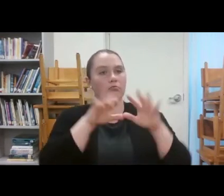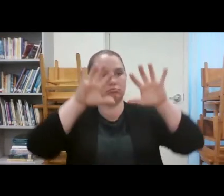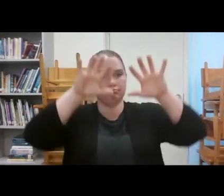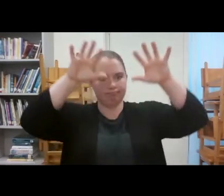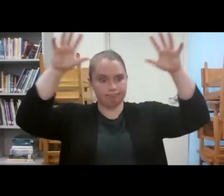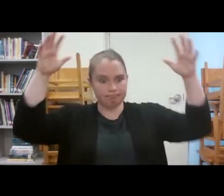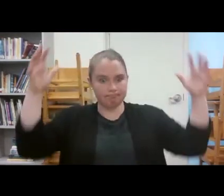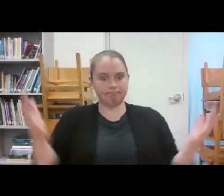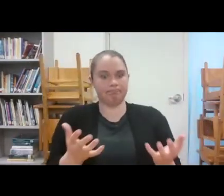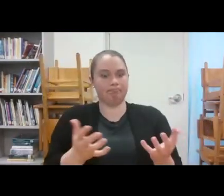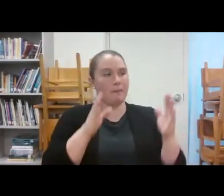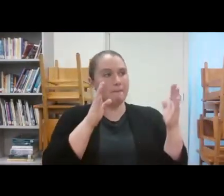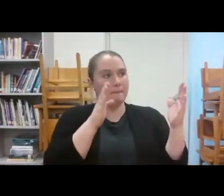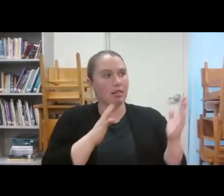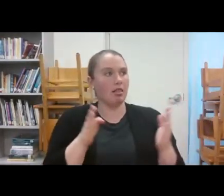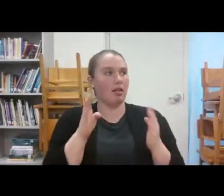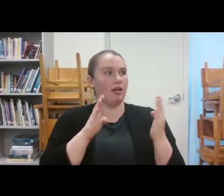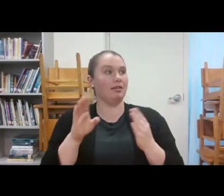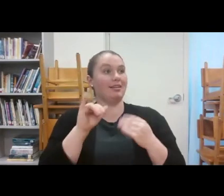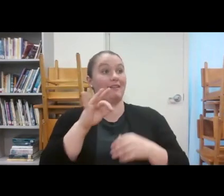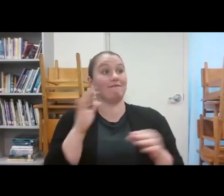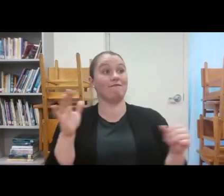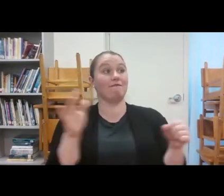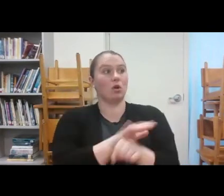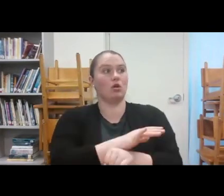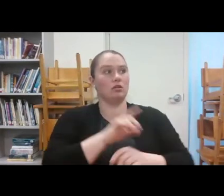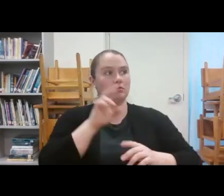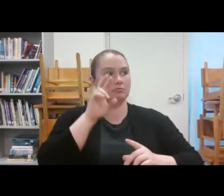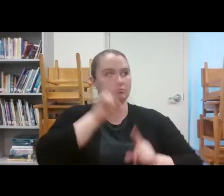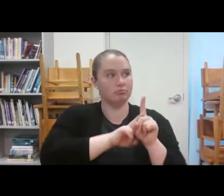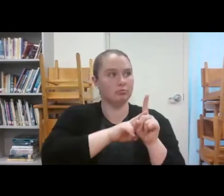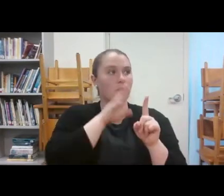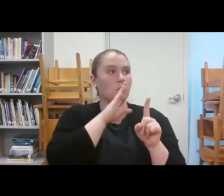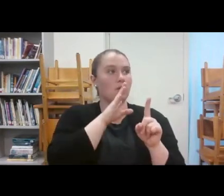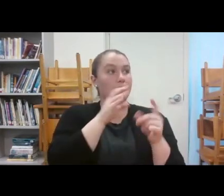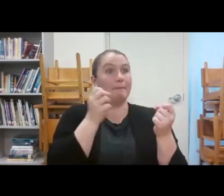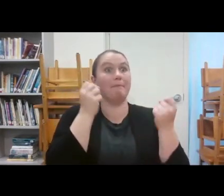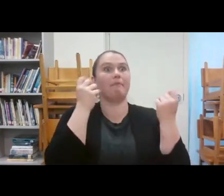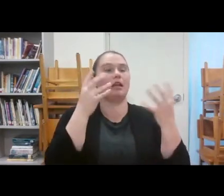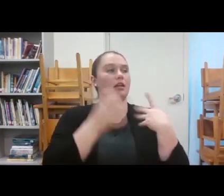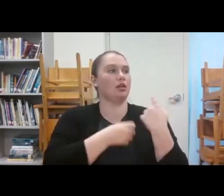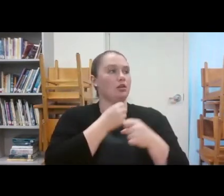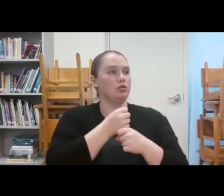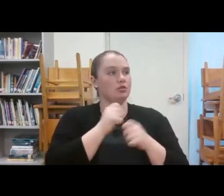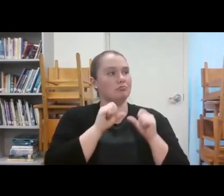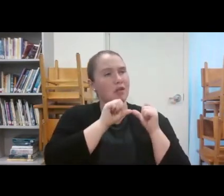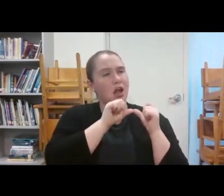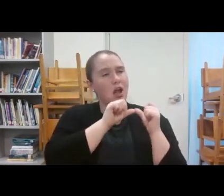that, if fully implemented, would be implemented over the course of multiple years.